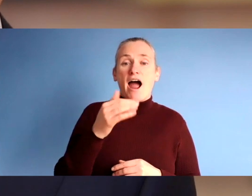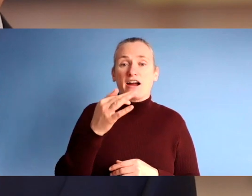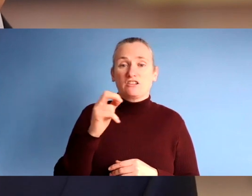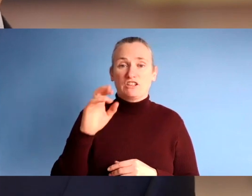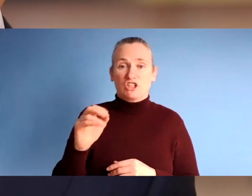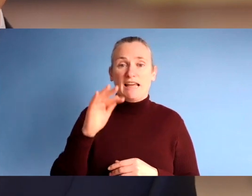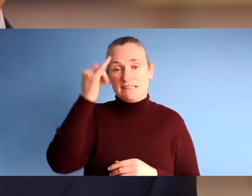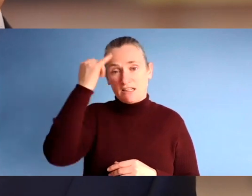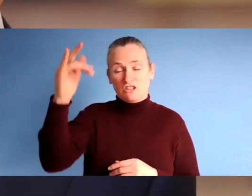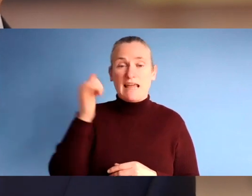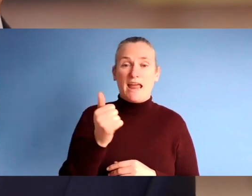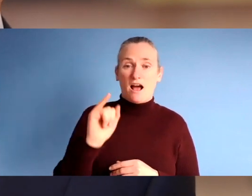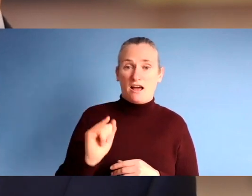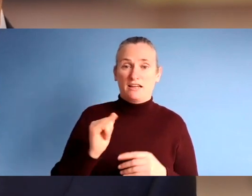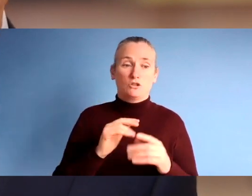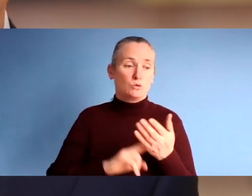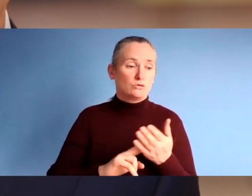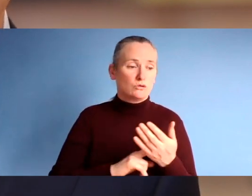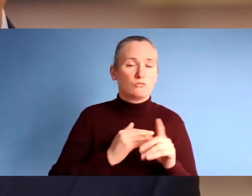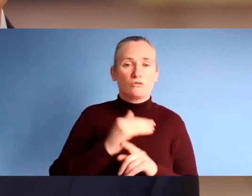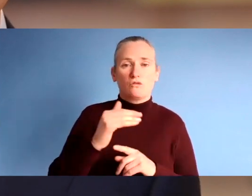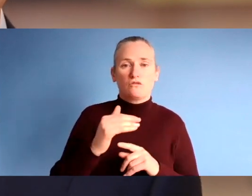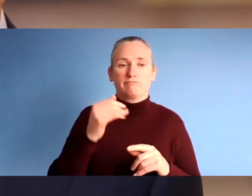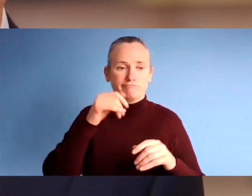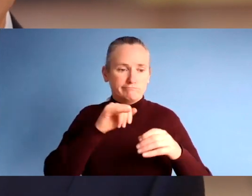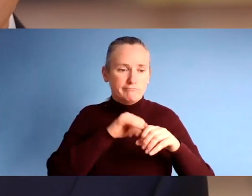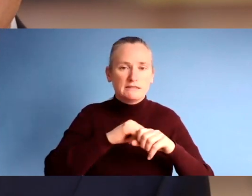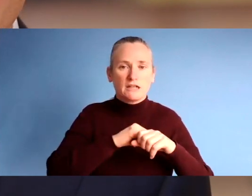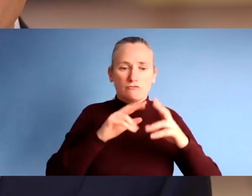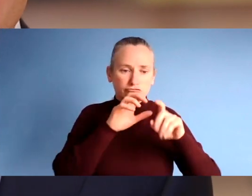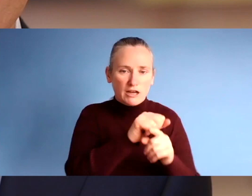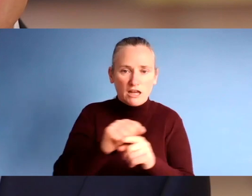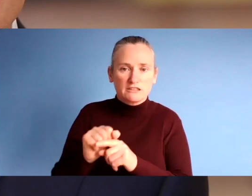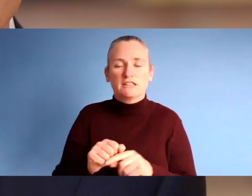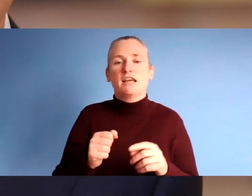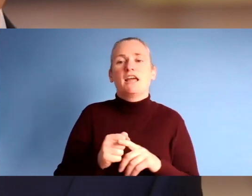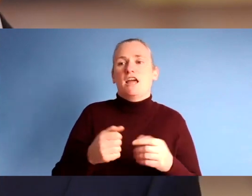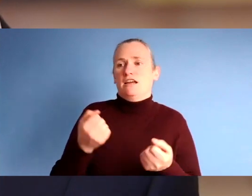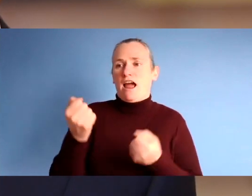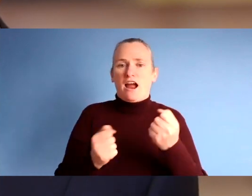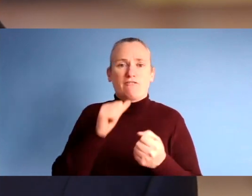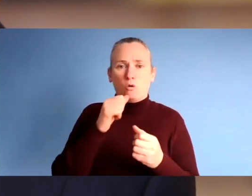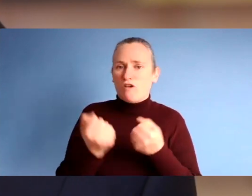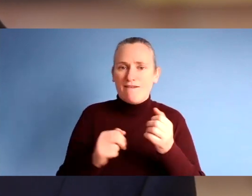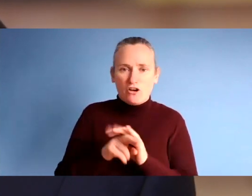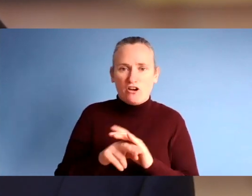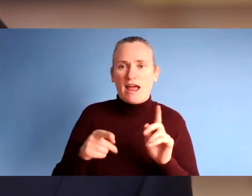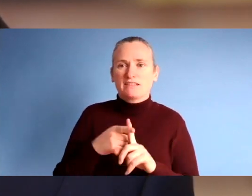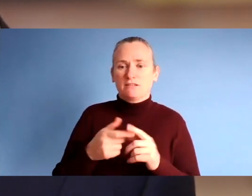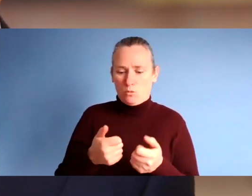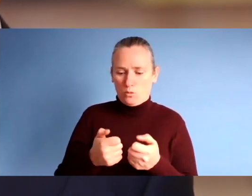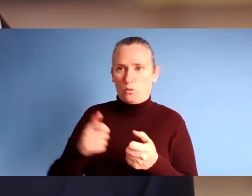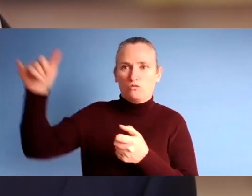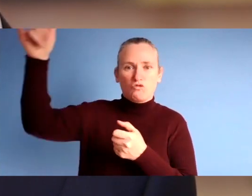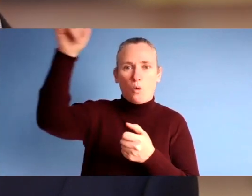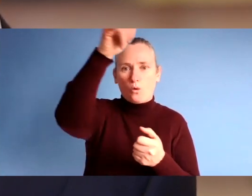to improve medical diagnostics, enable driverless cars, facilitate delivery drones, and much more.